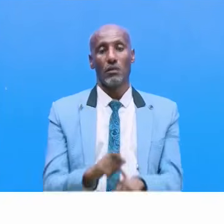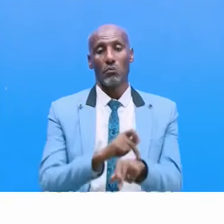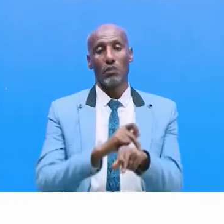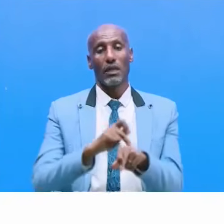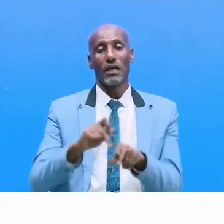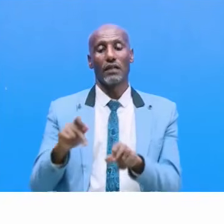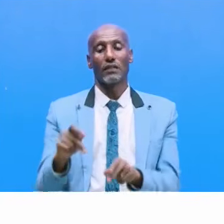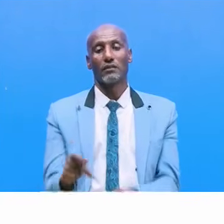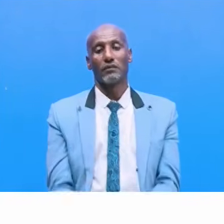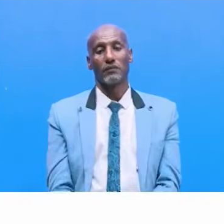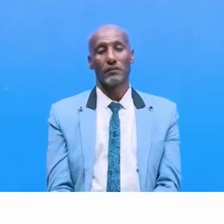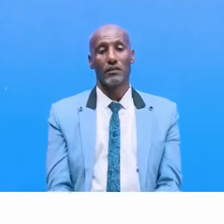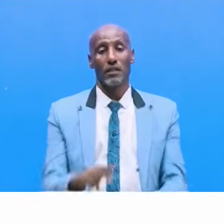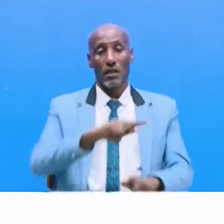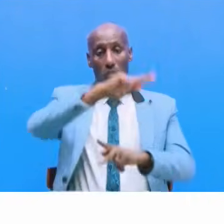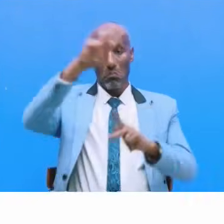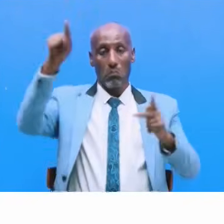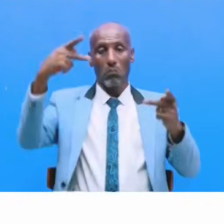blank park